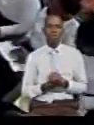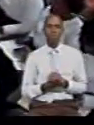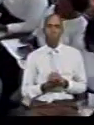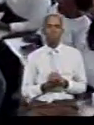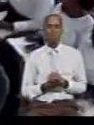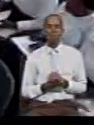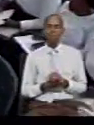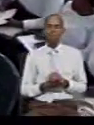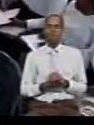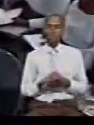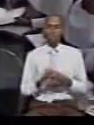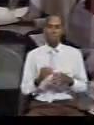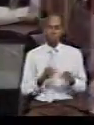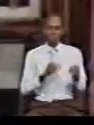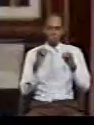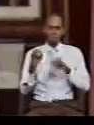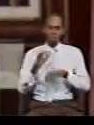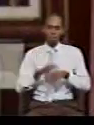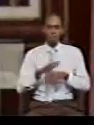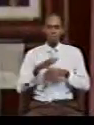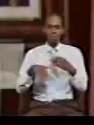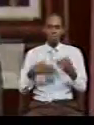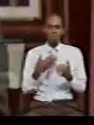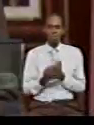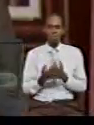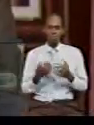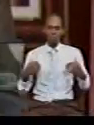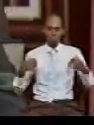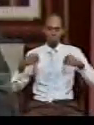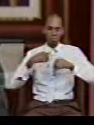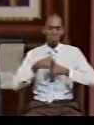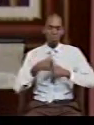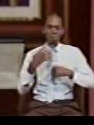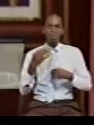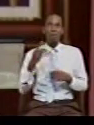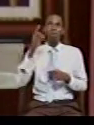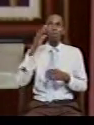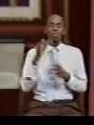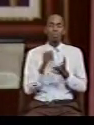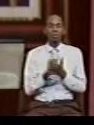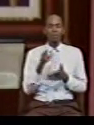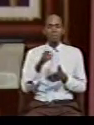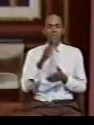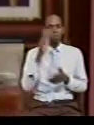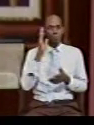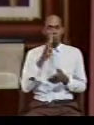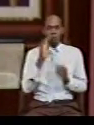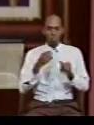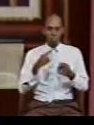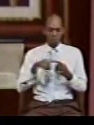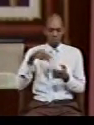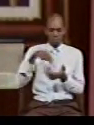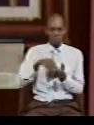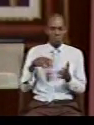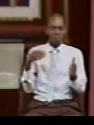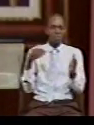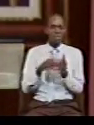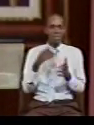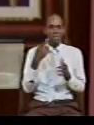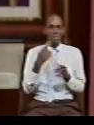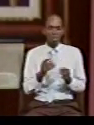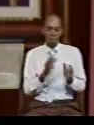Put on the whole armor of God, that ye may be able to stand against the wiles of the